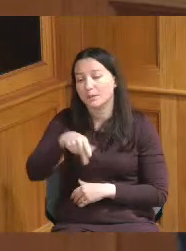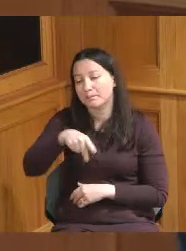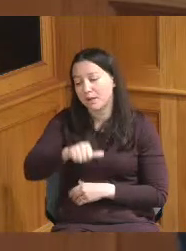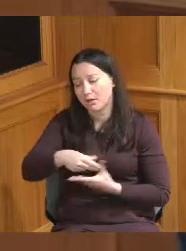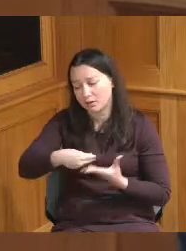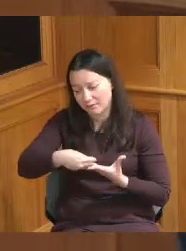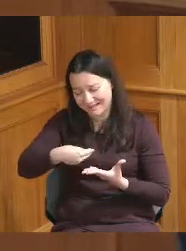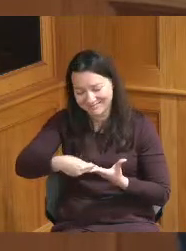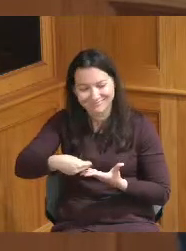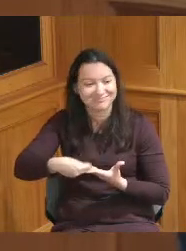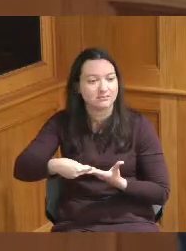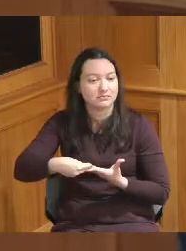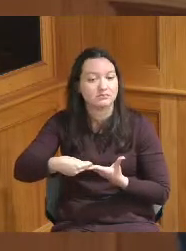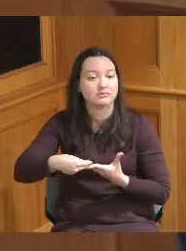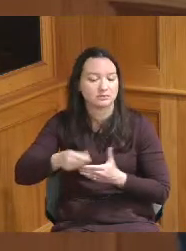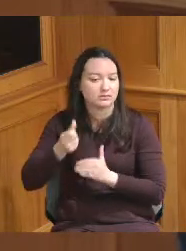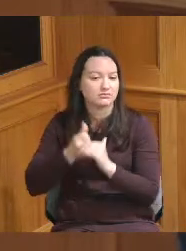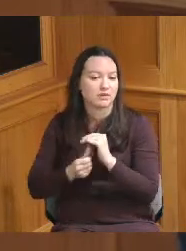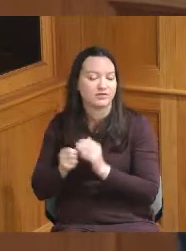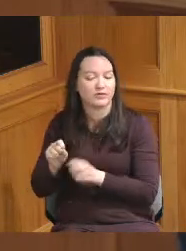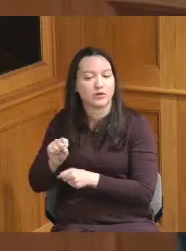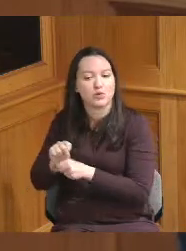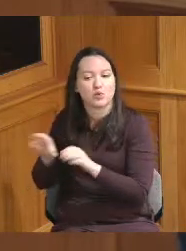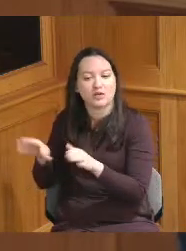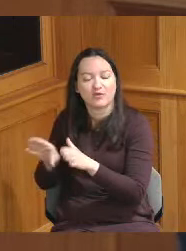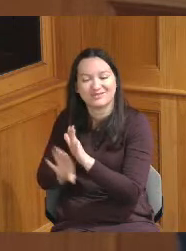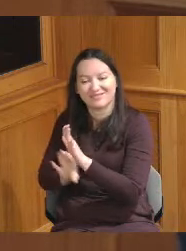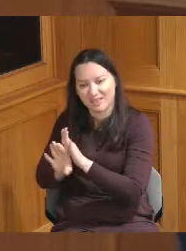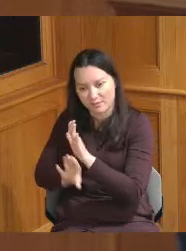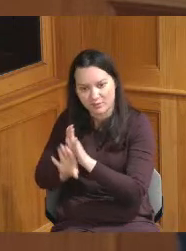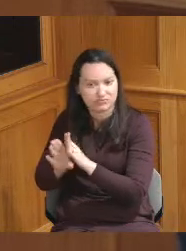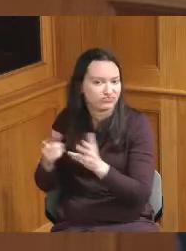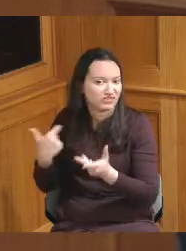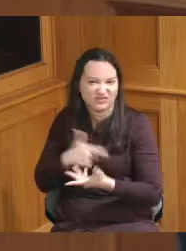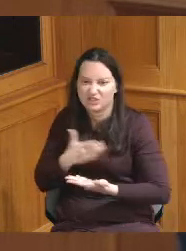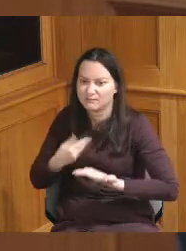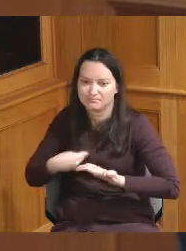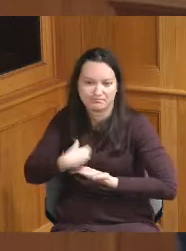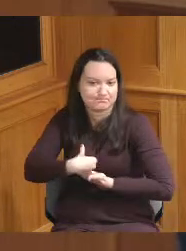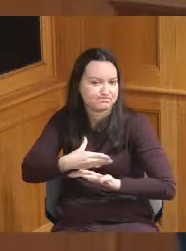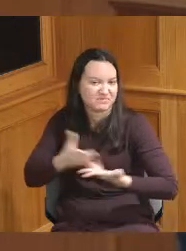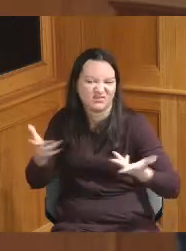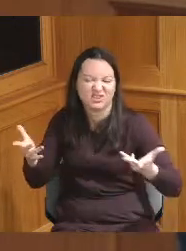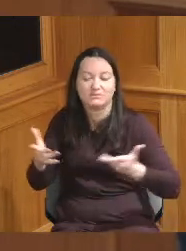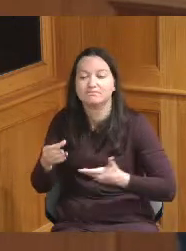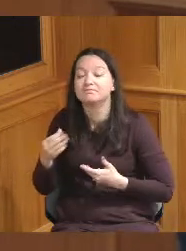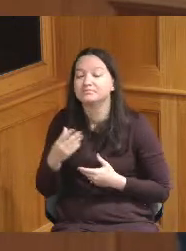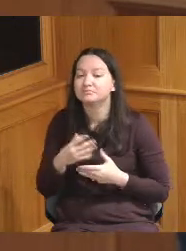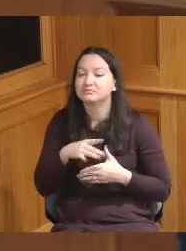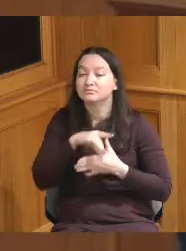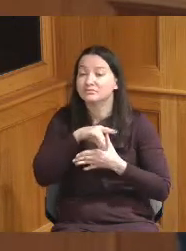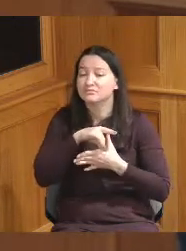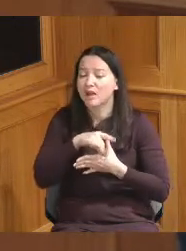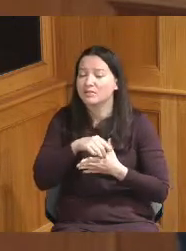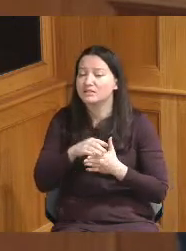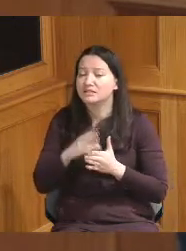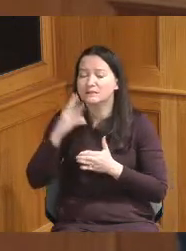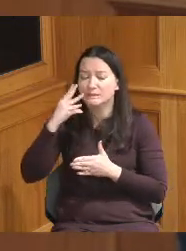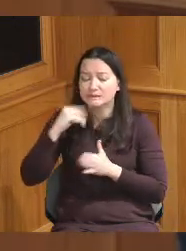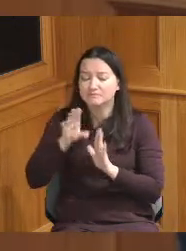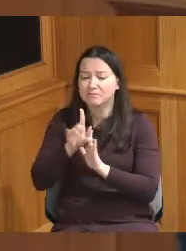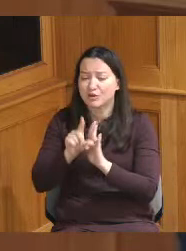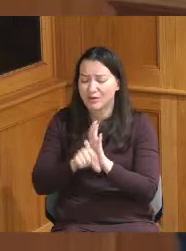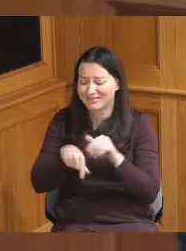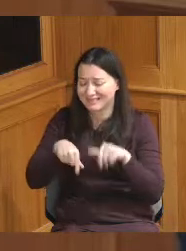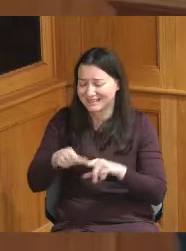and this is going to actually fall under our workforce development that we have already budgeted for. Just as a little context and background for this